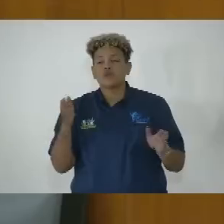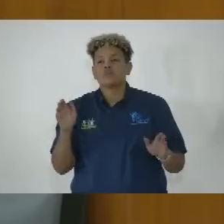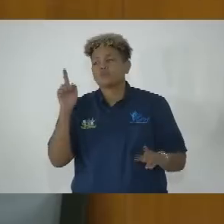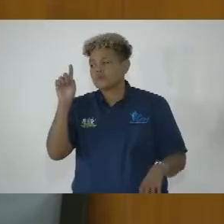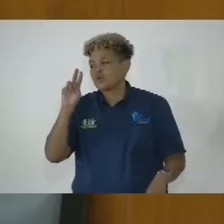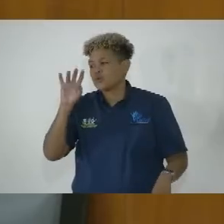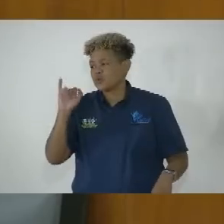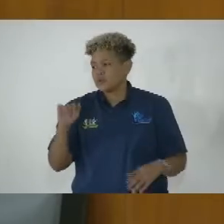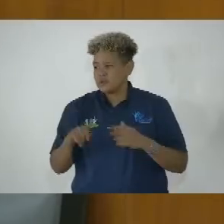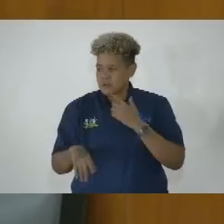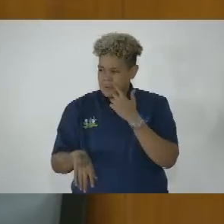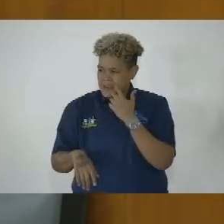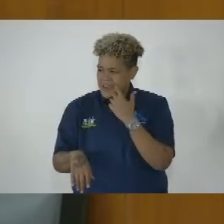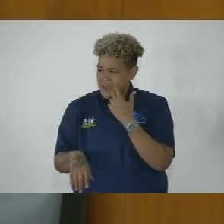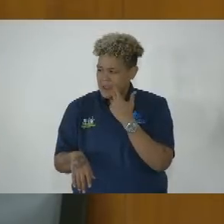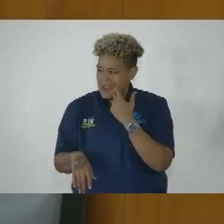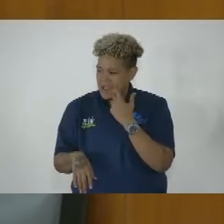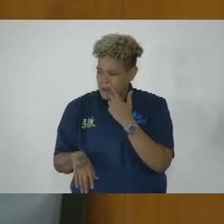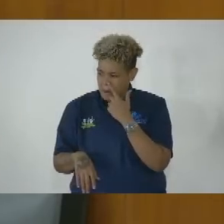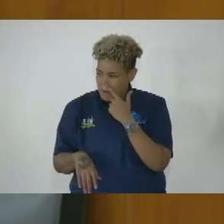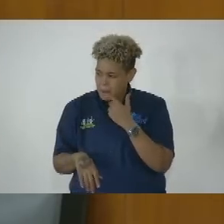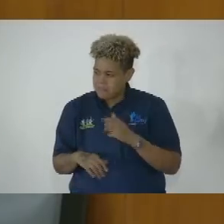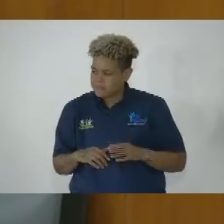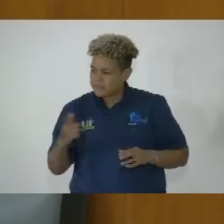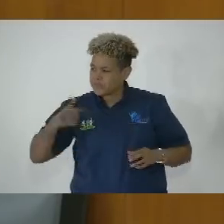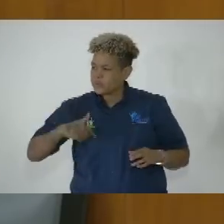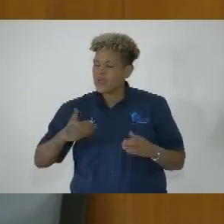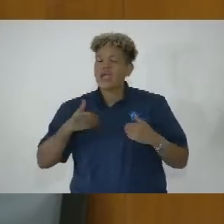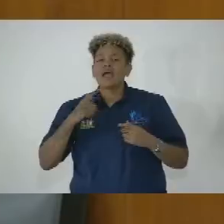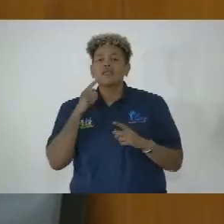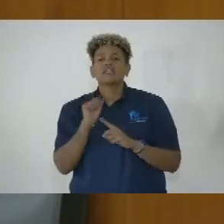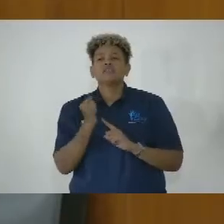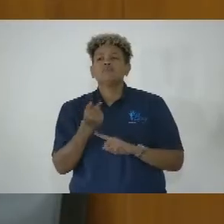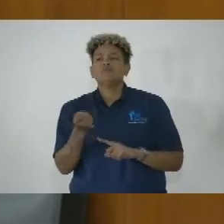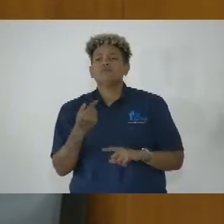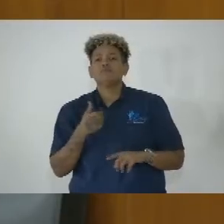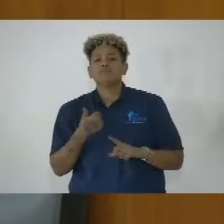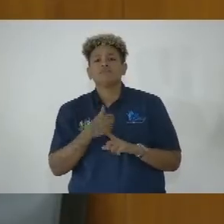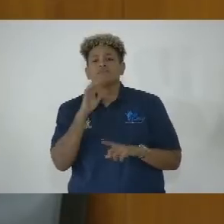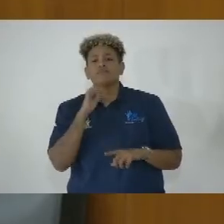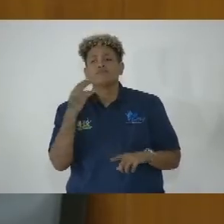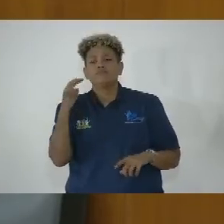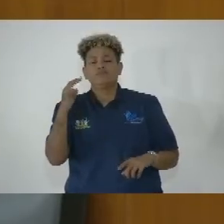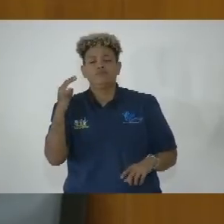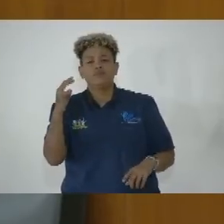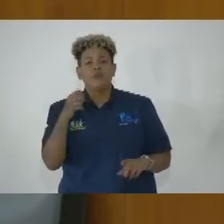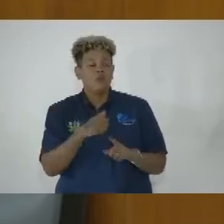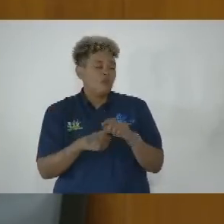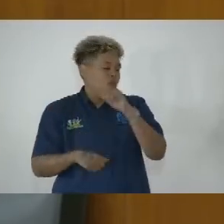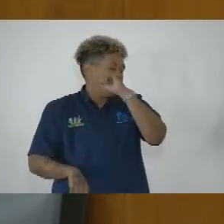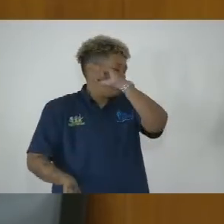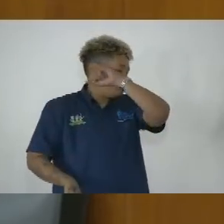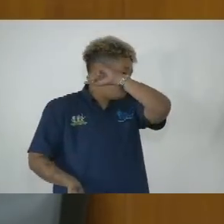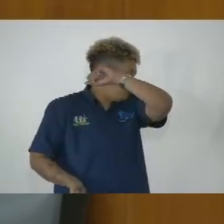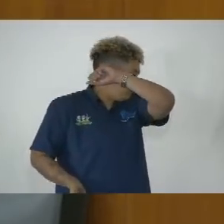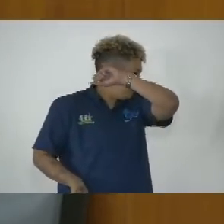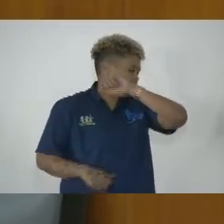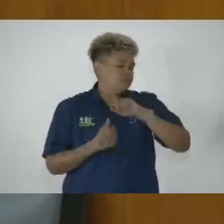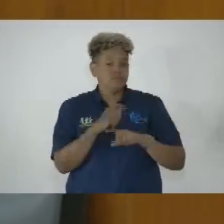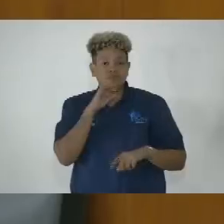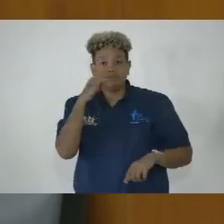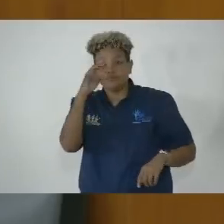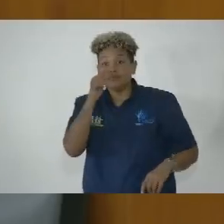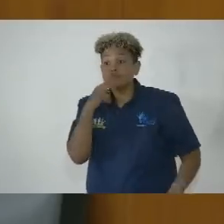UE. And we had a circumstance of a 17-year-old who was